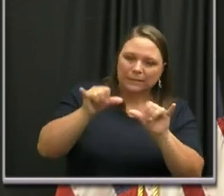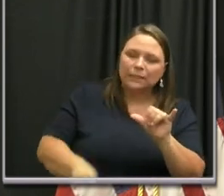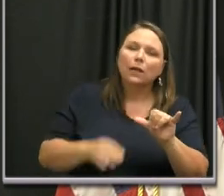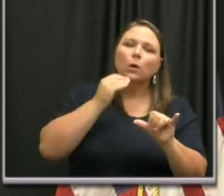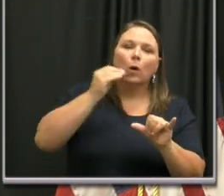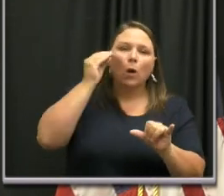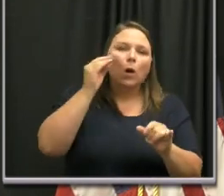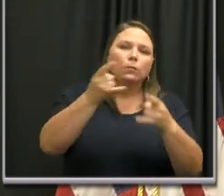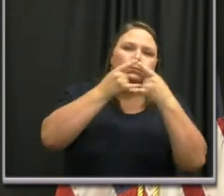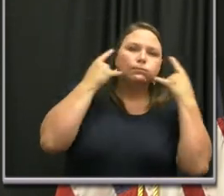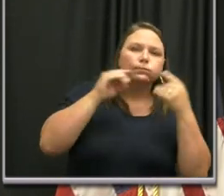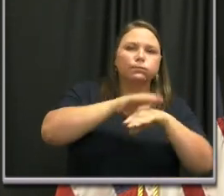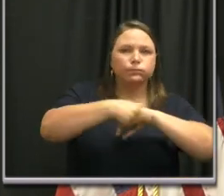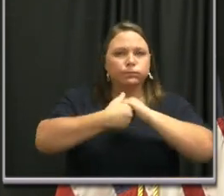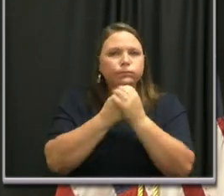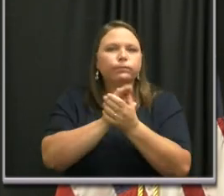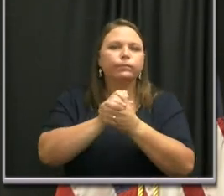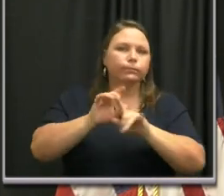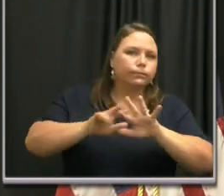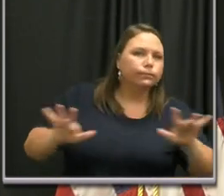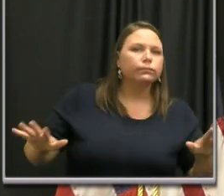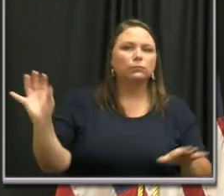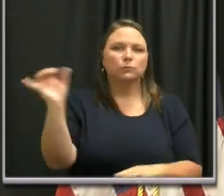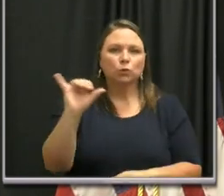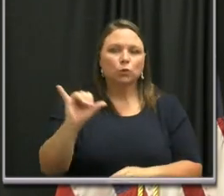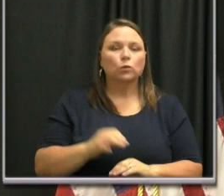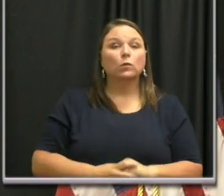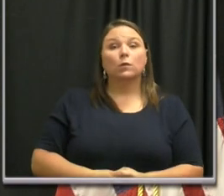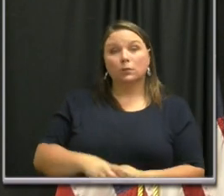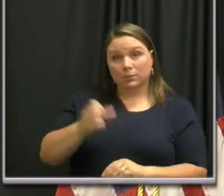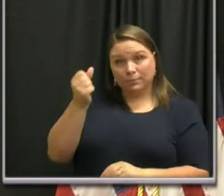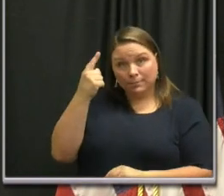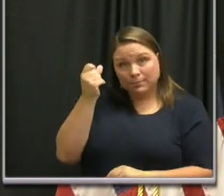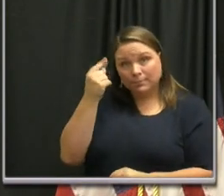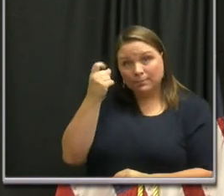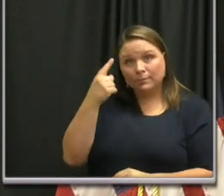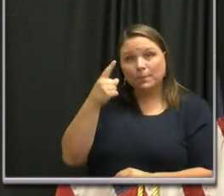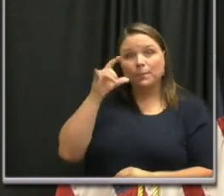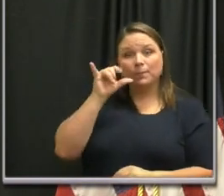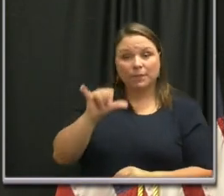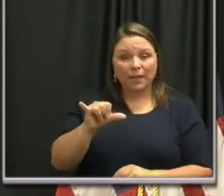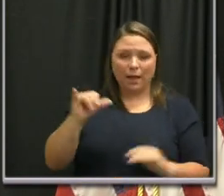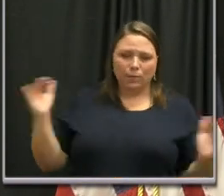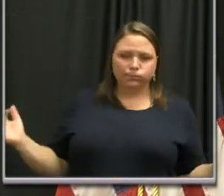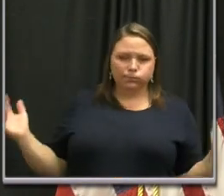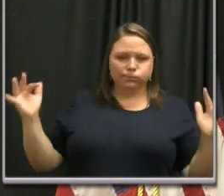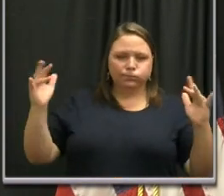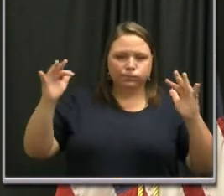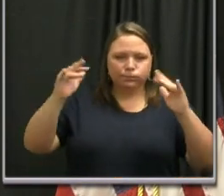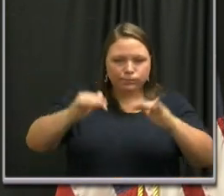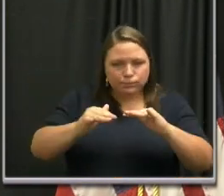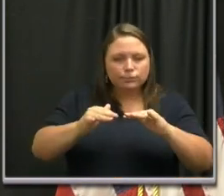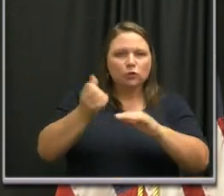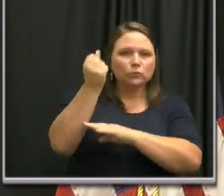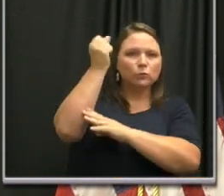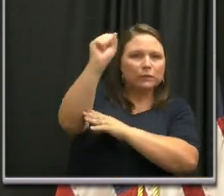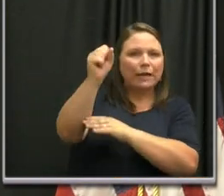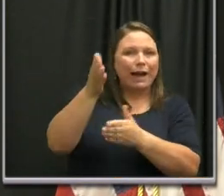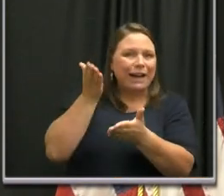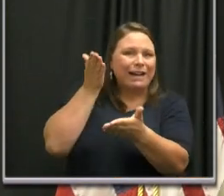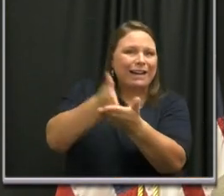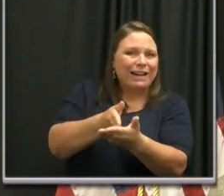coverings, hand washing, and the like. And as noted, the large gatherings to protest against